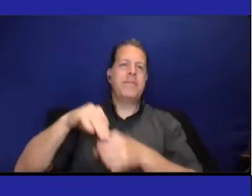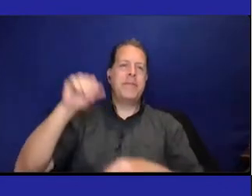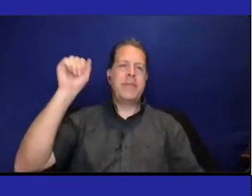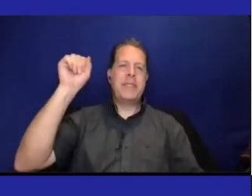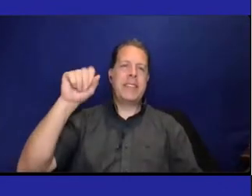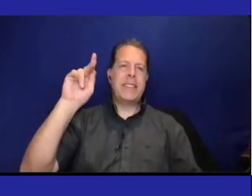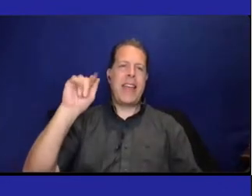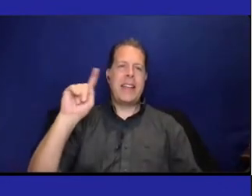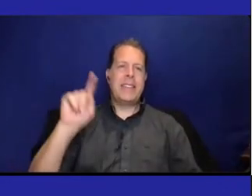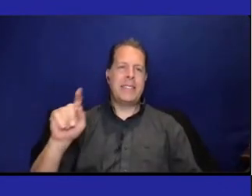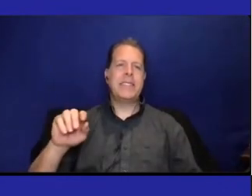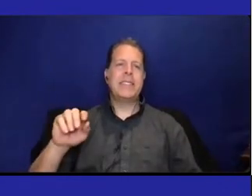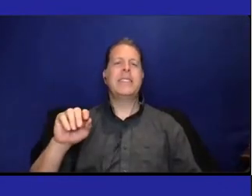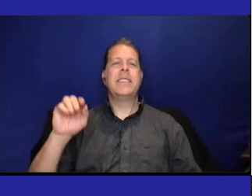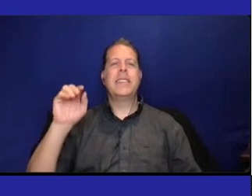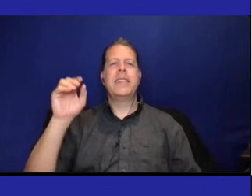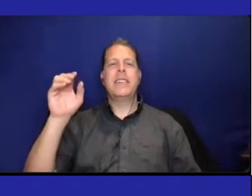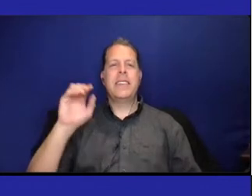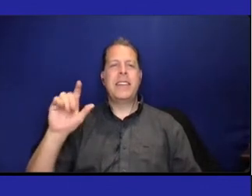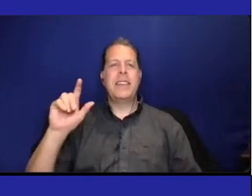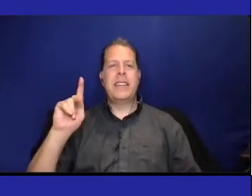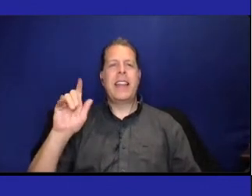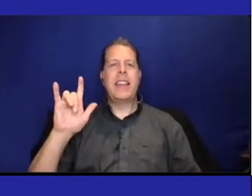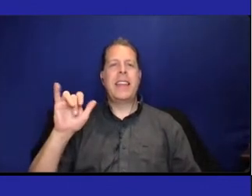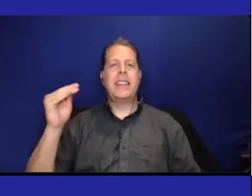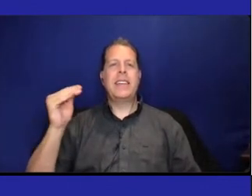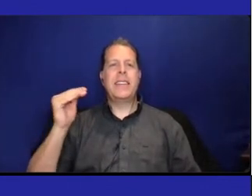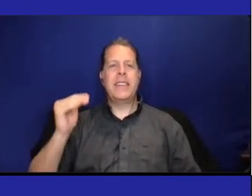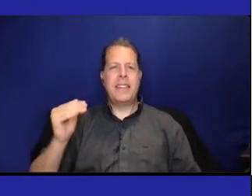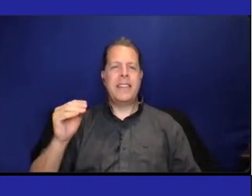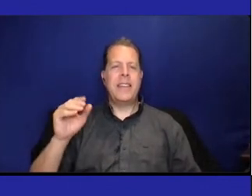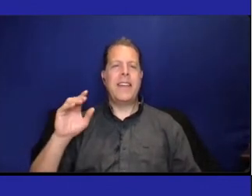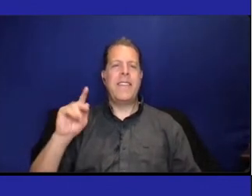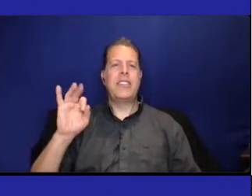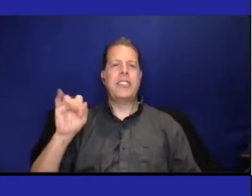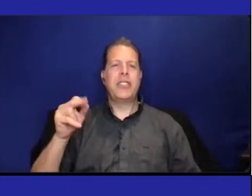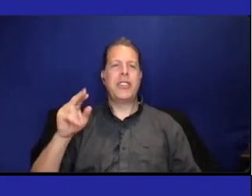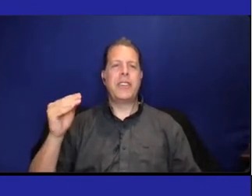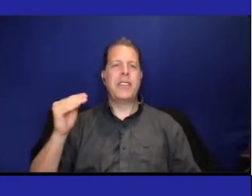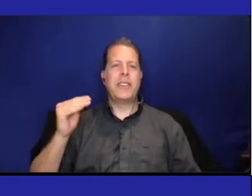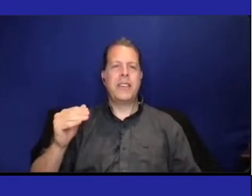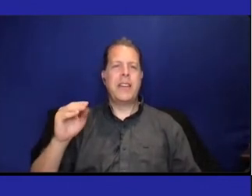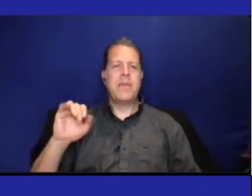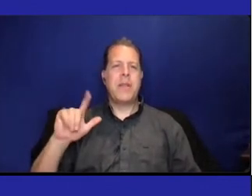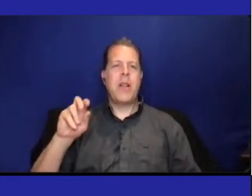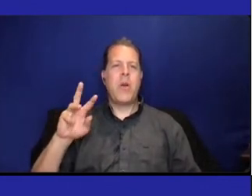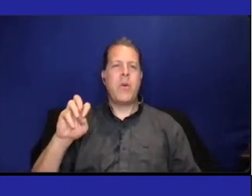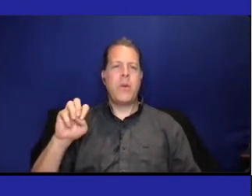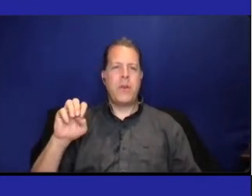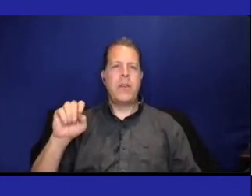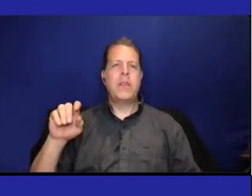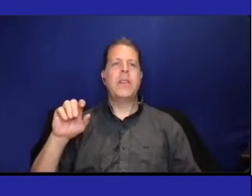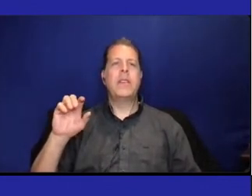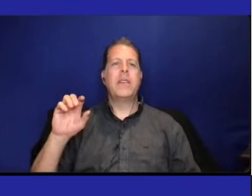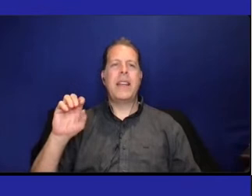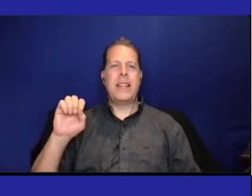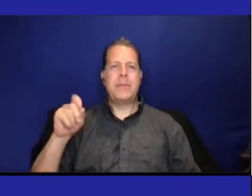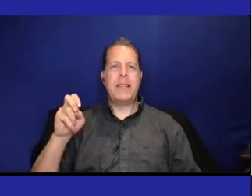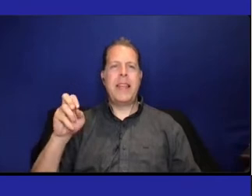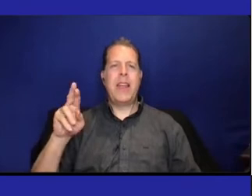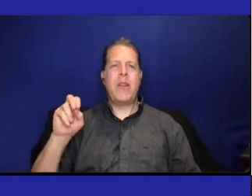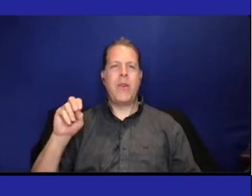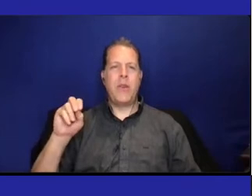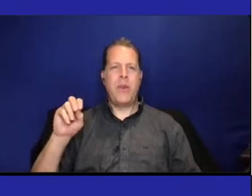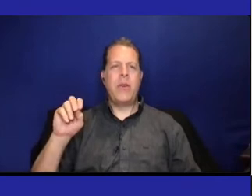Hilaire? Yes. Erin Kelly? Yes. Dr. Fisher? Yes. Barbara Lowe? Yes. Sally Hernandez Piñero? Yes. Jackie